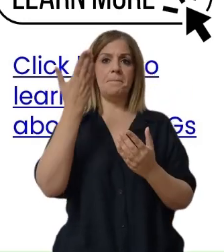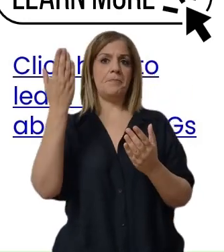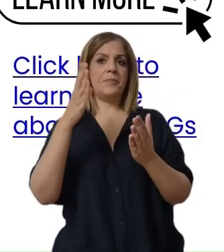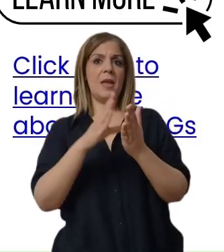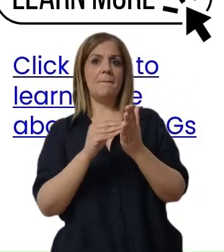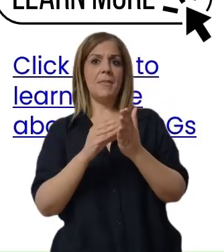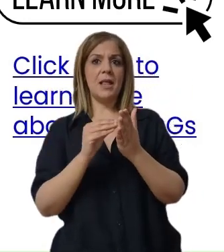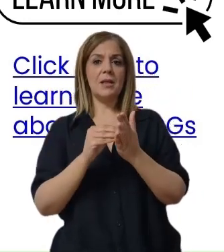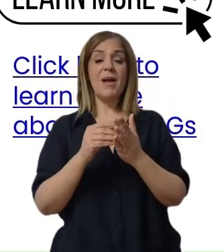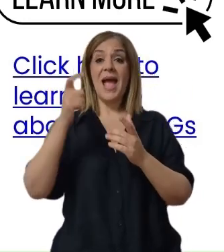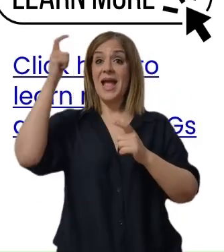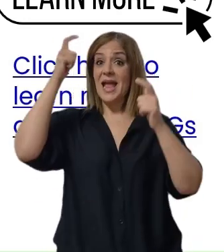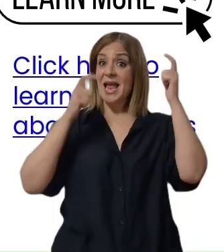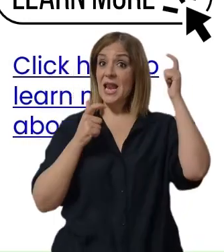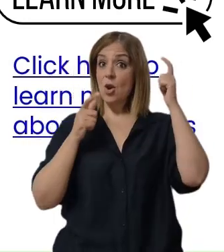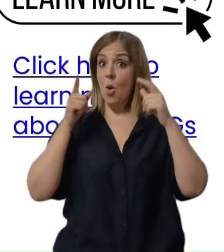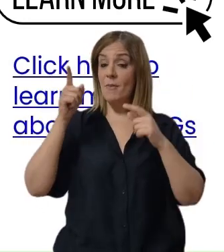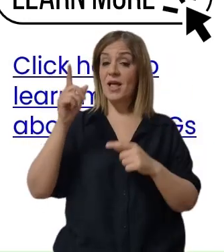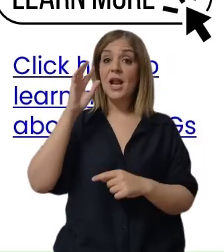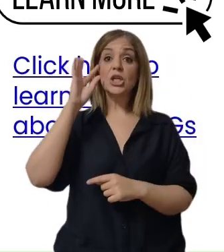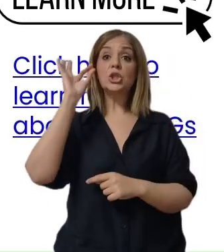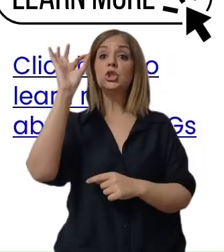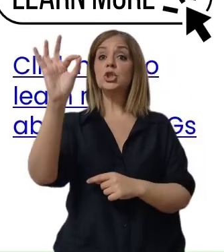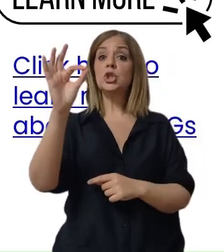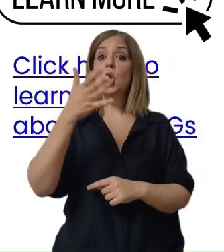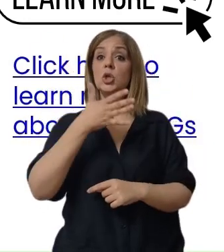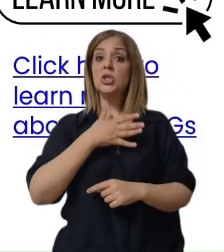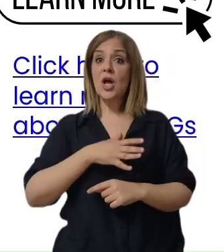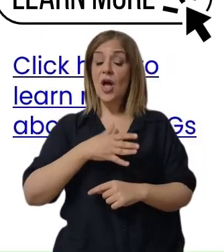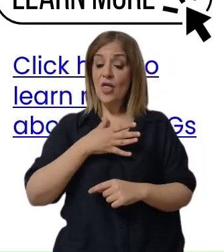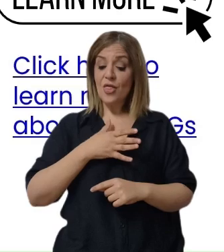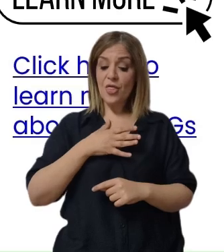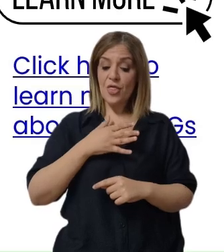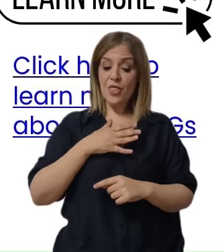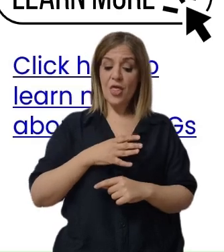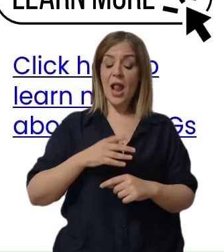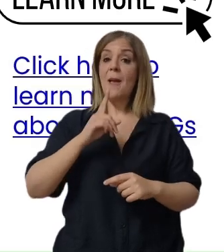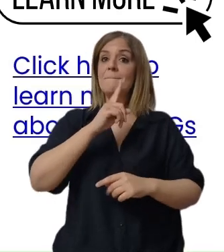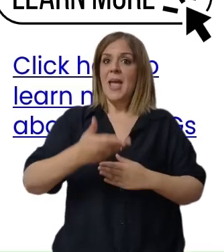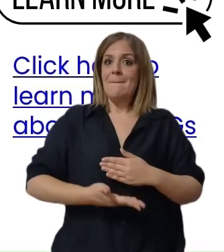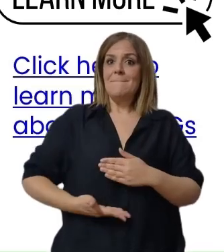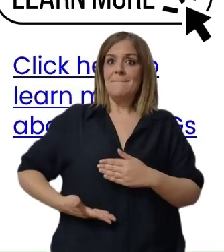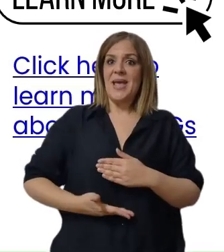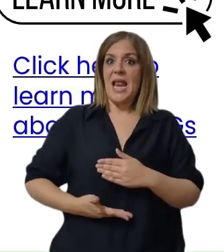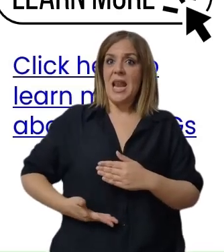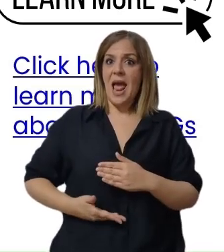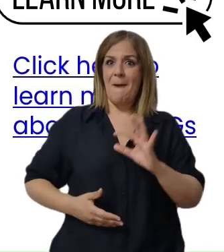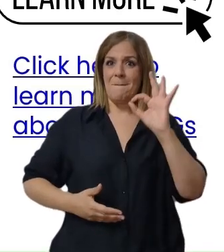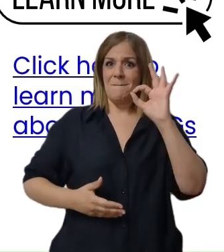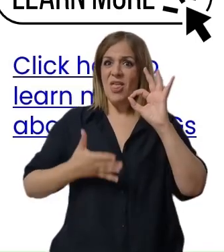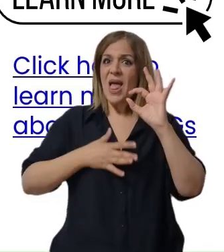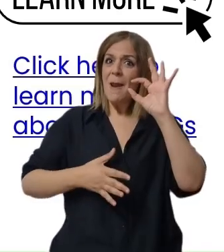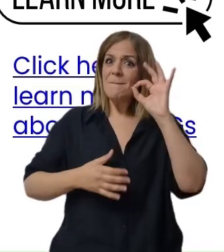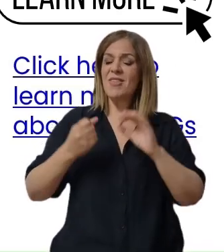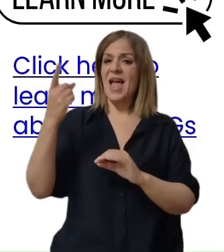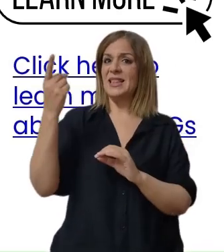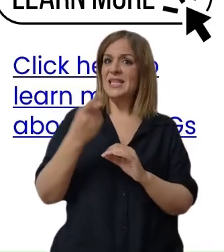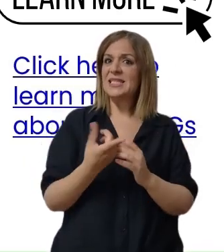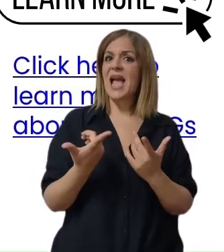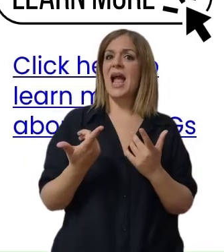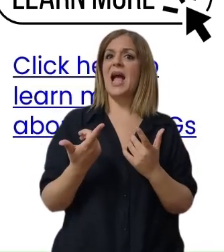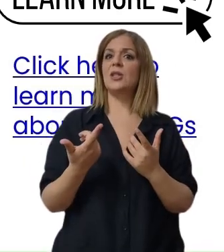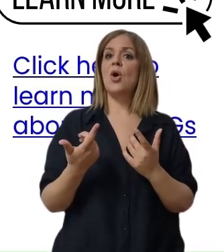the United Nations aims to address zero hunger, also life on land,